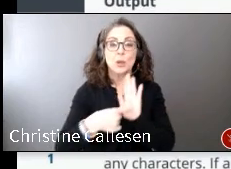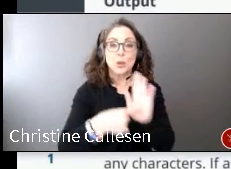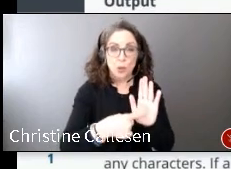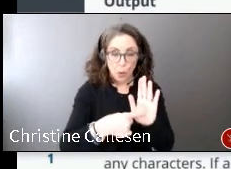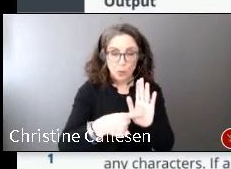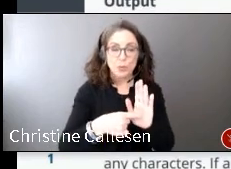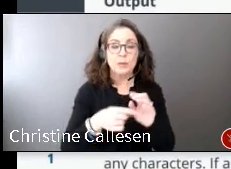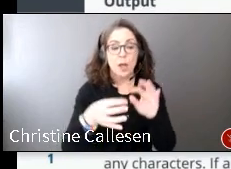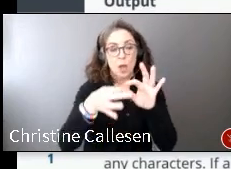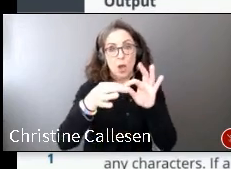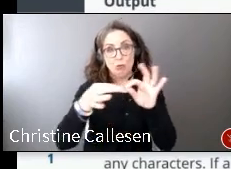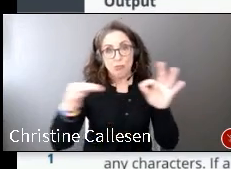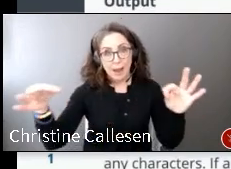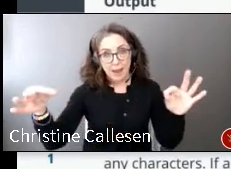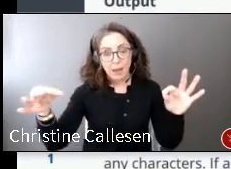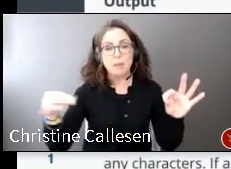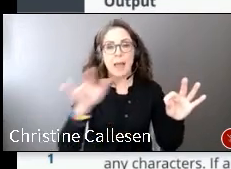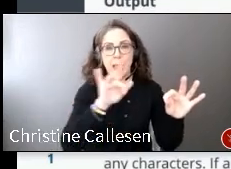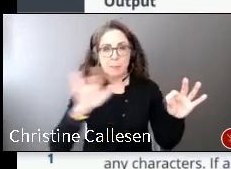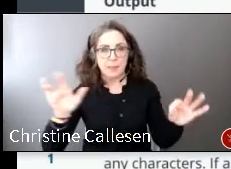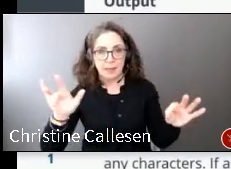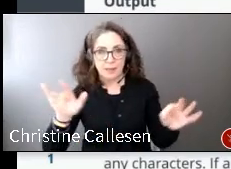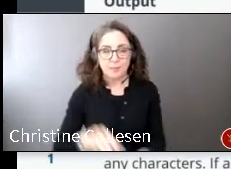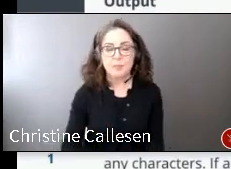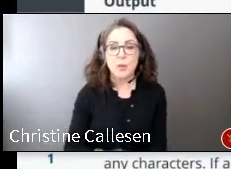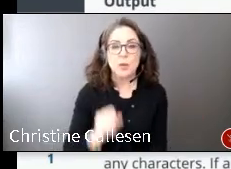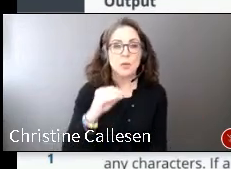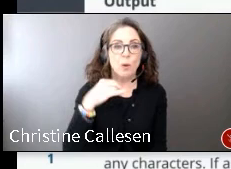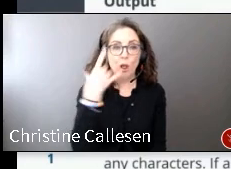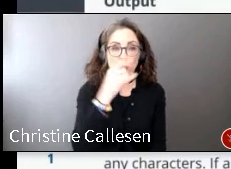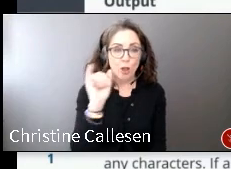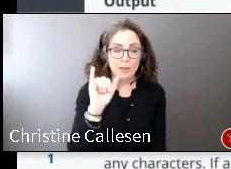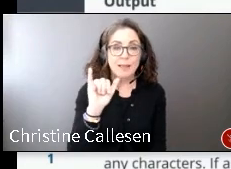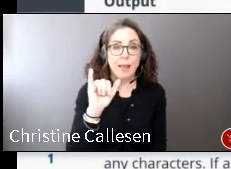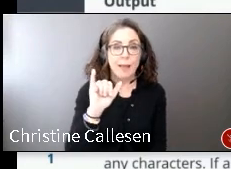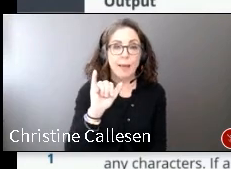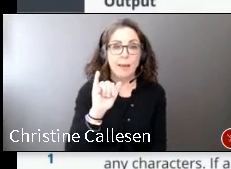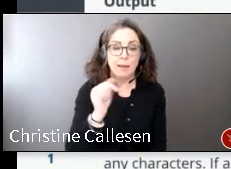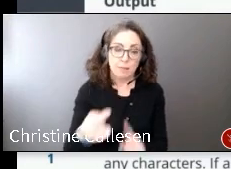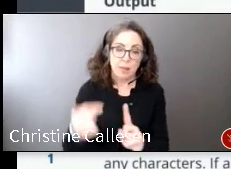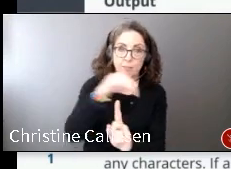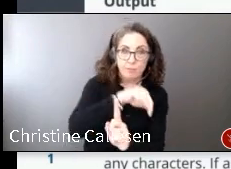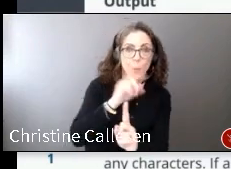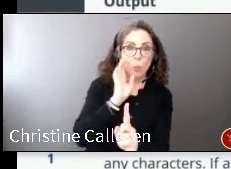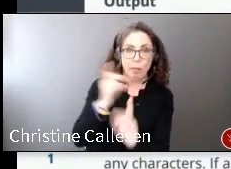it's return empty list here. So looks like the default